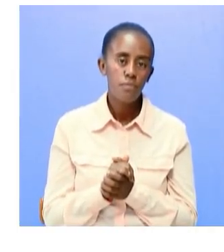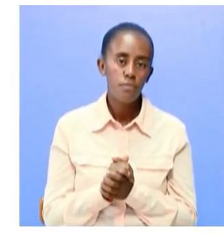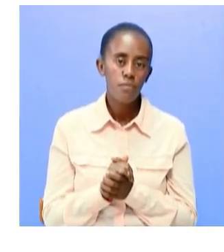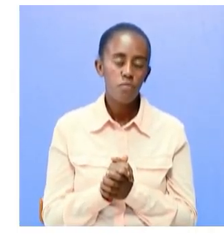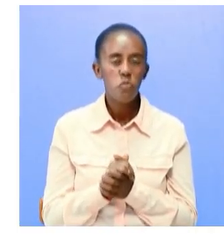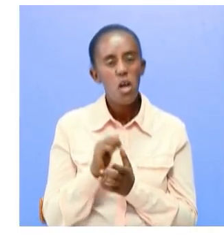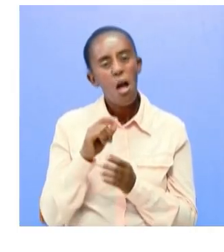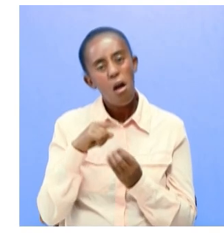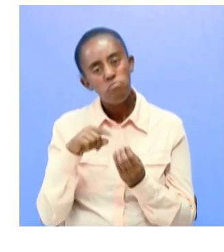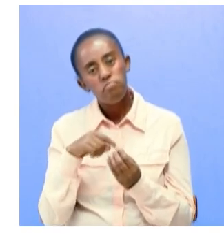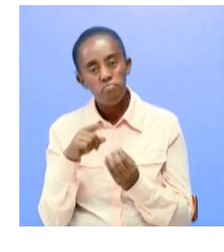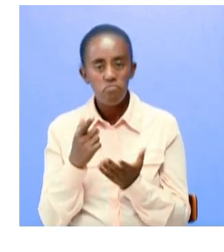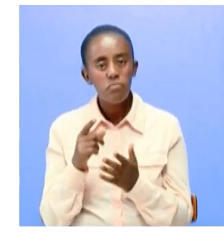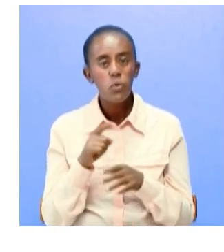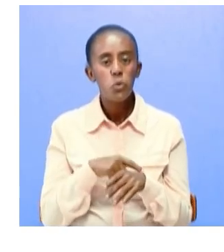Around 2 minutes. Then